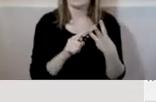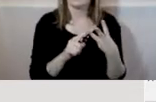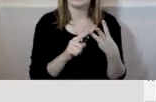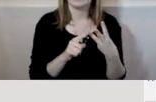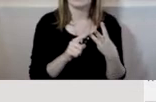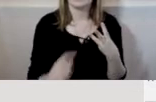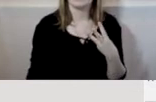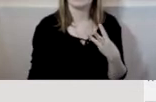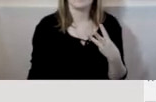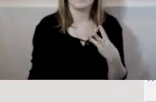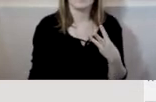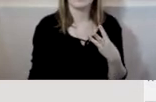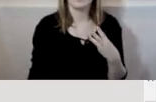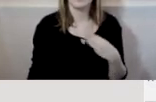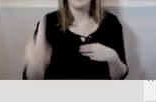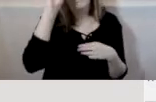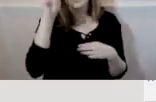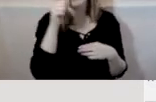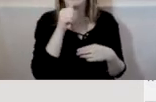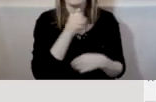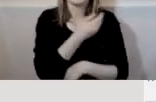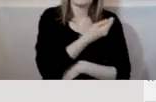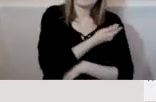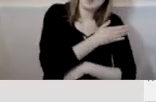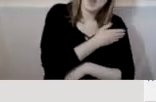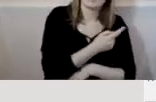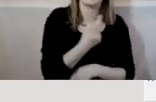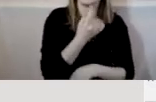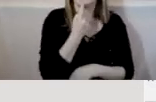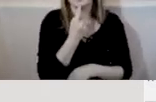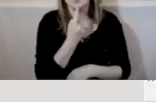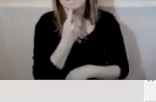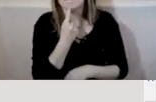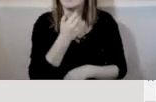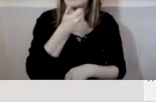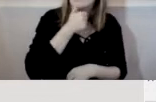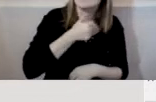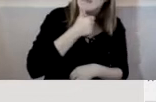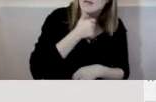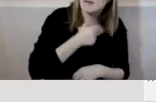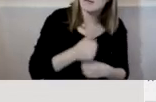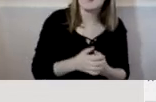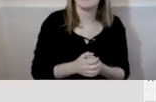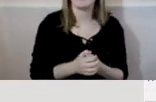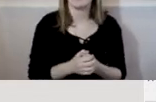such countries as Poland, Finland, Estonia,